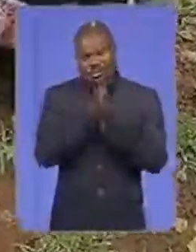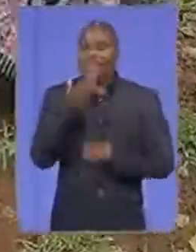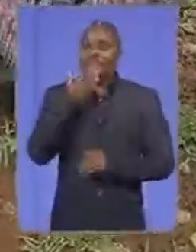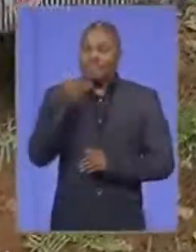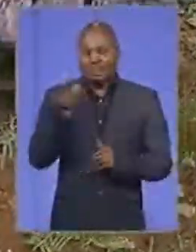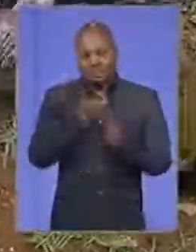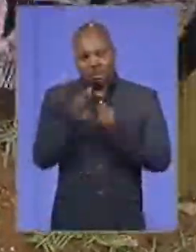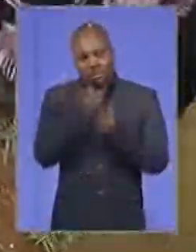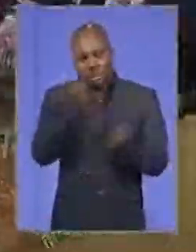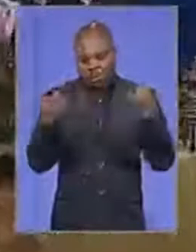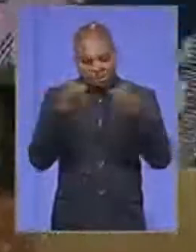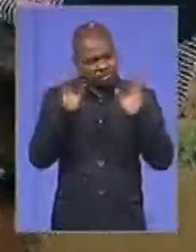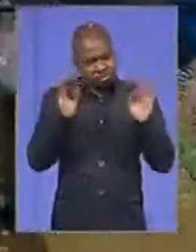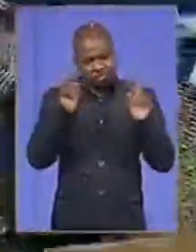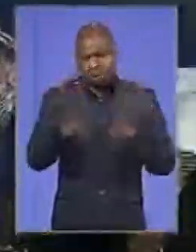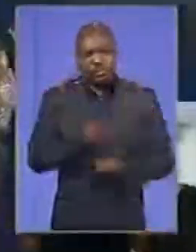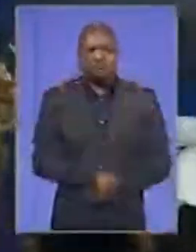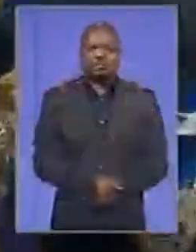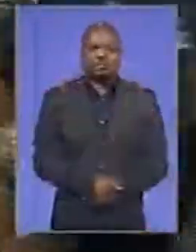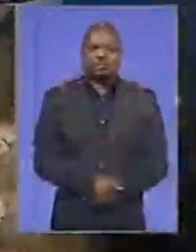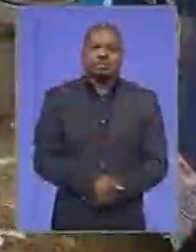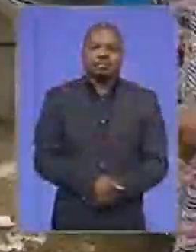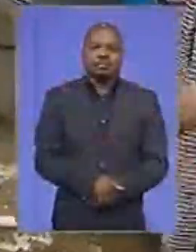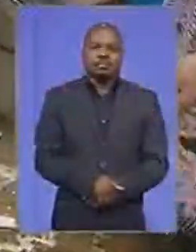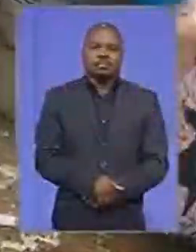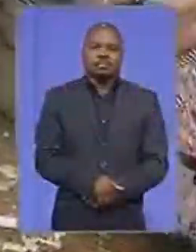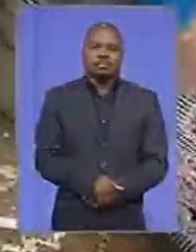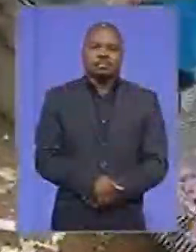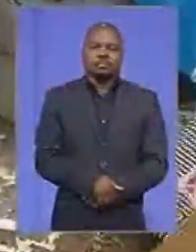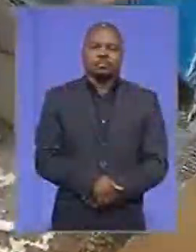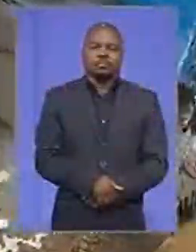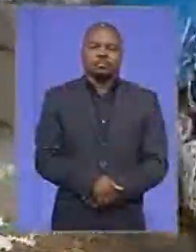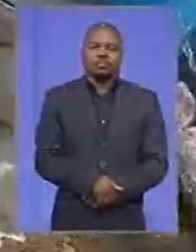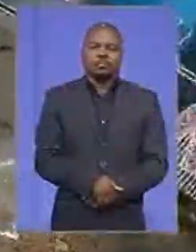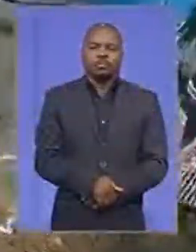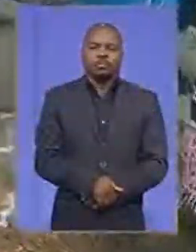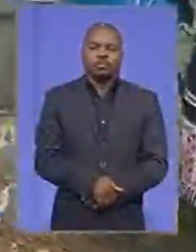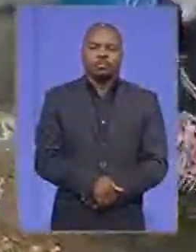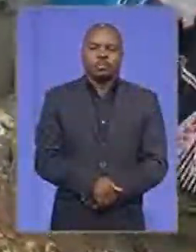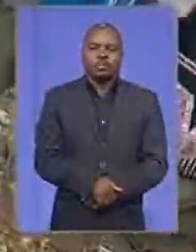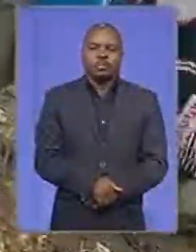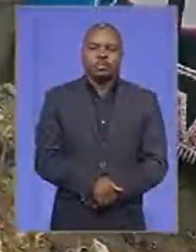toka e phethege. Ke maage ke Tlamohlabe wa ditaba tša SABC Soweto.